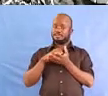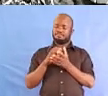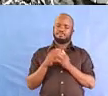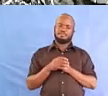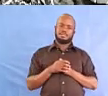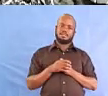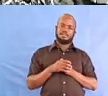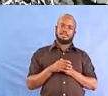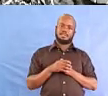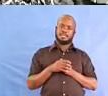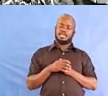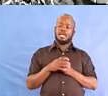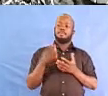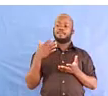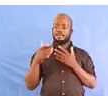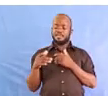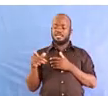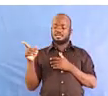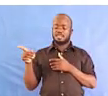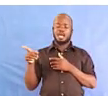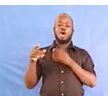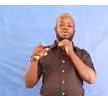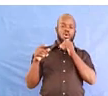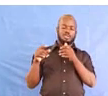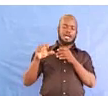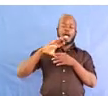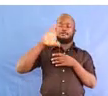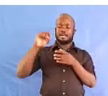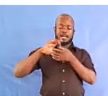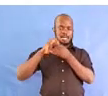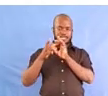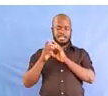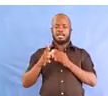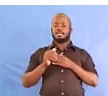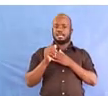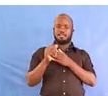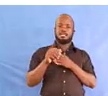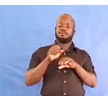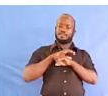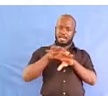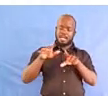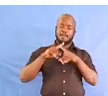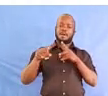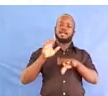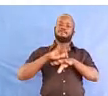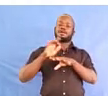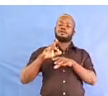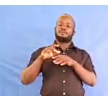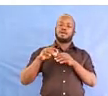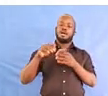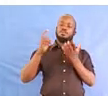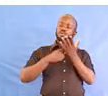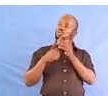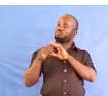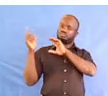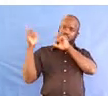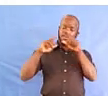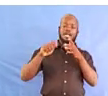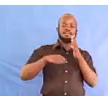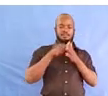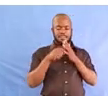new cultural setting. It could be said that it was not African culture that led to the spread of HIV, but the effect